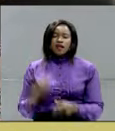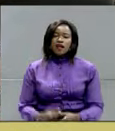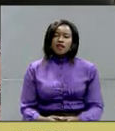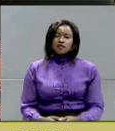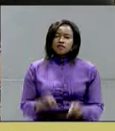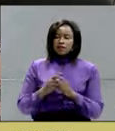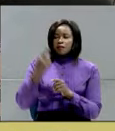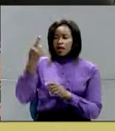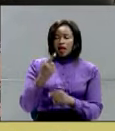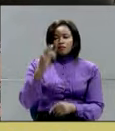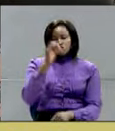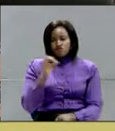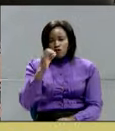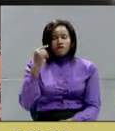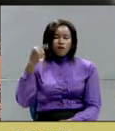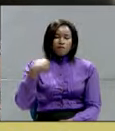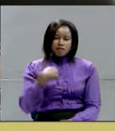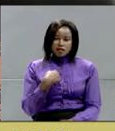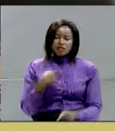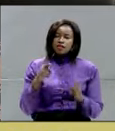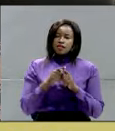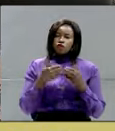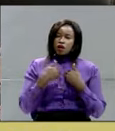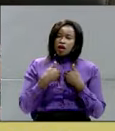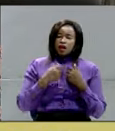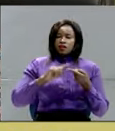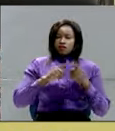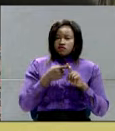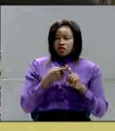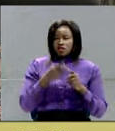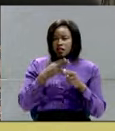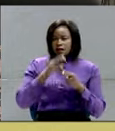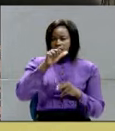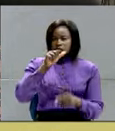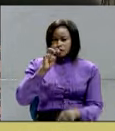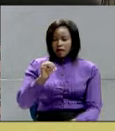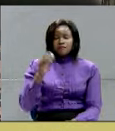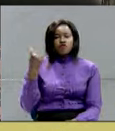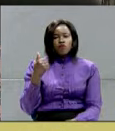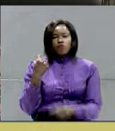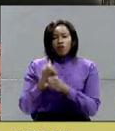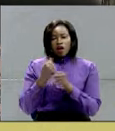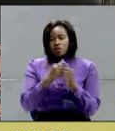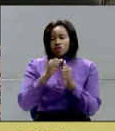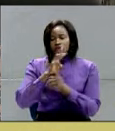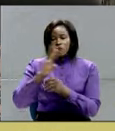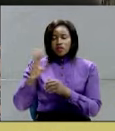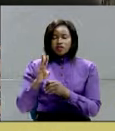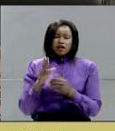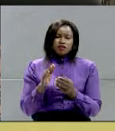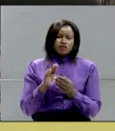me, and we had a friend, Sam, used to work with the Case Western Reserve